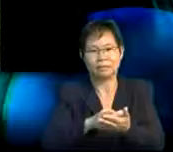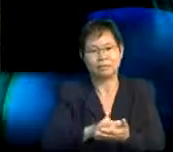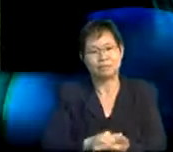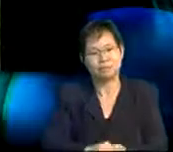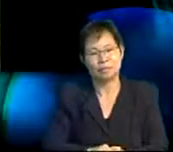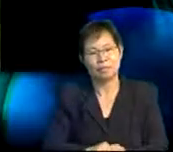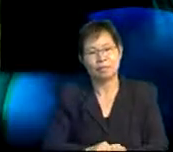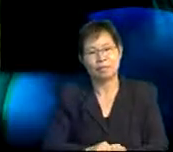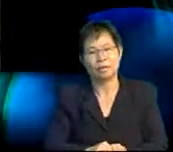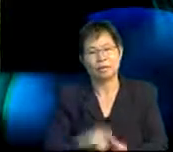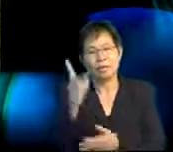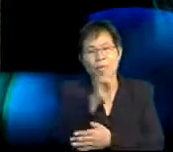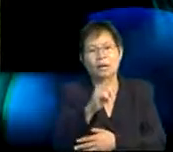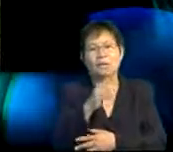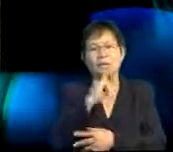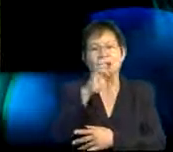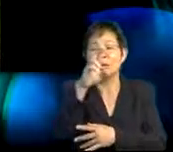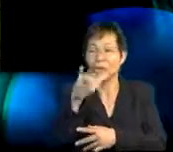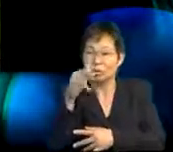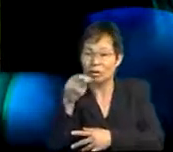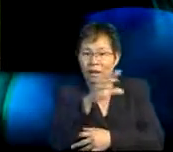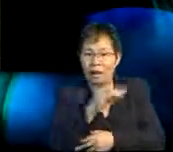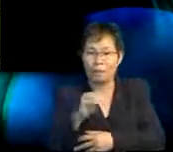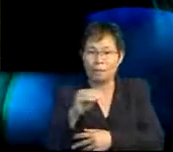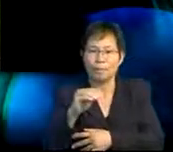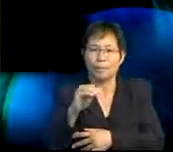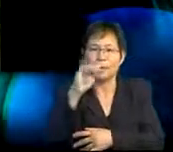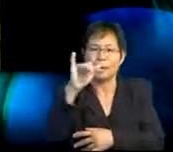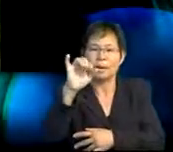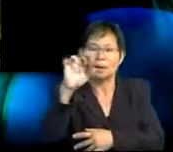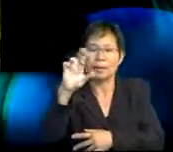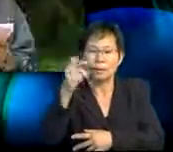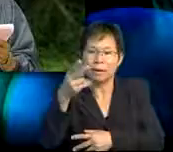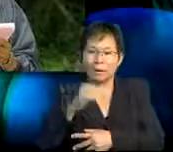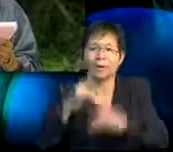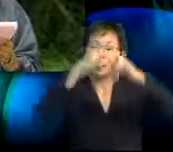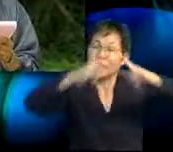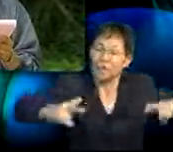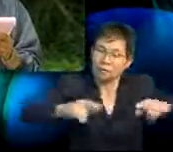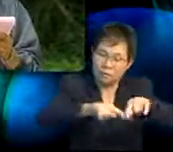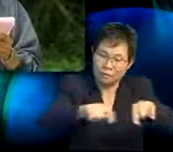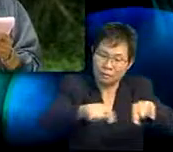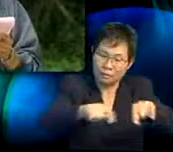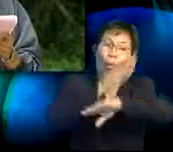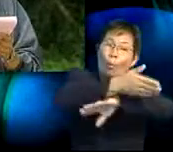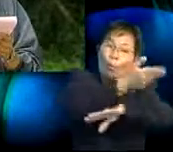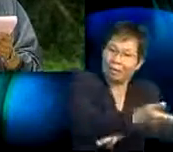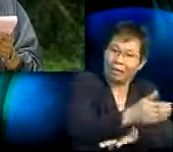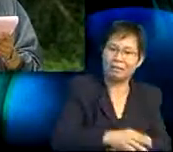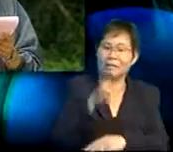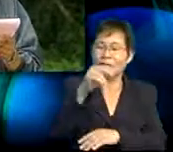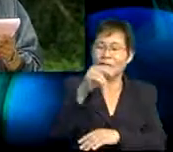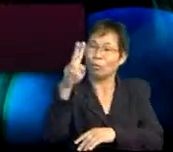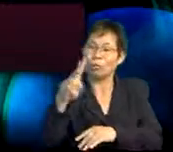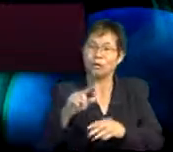Where's Ryan and Ibrahim's campsite? Over there. So, Nawal used the